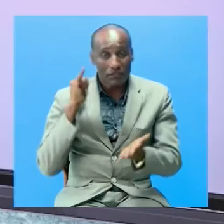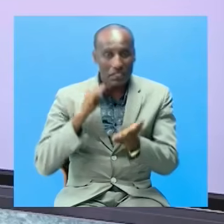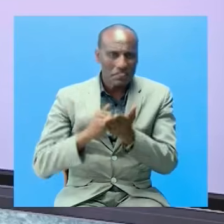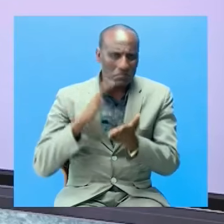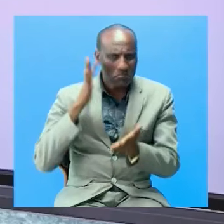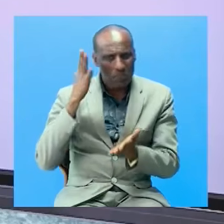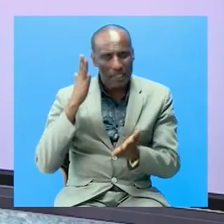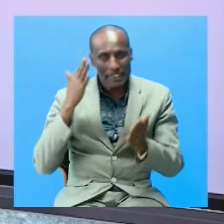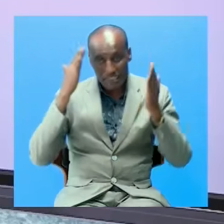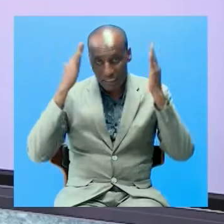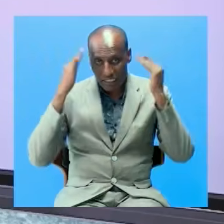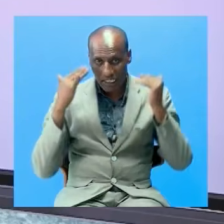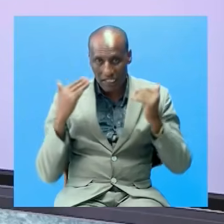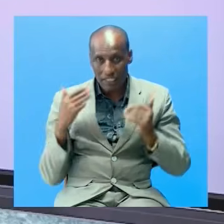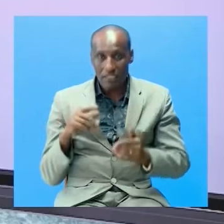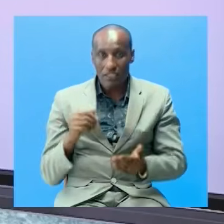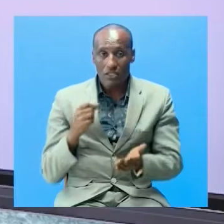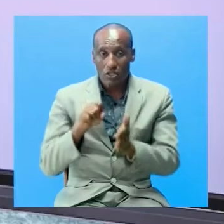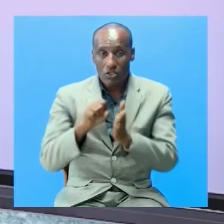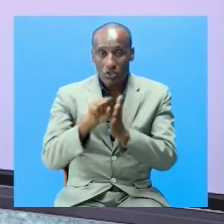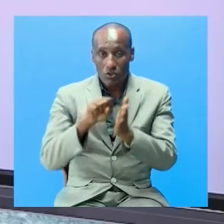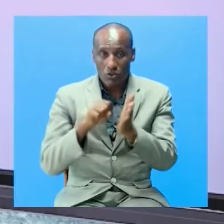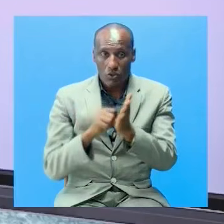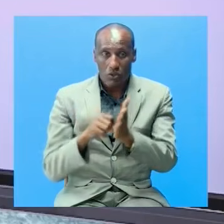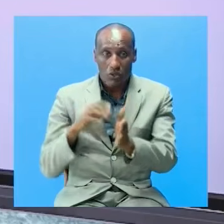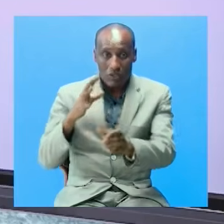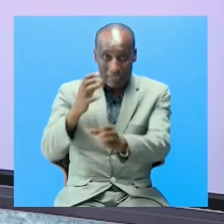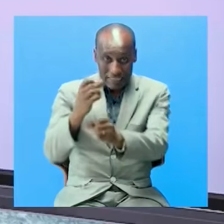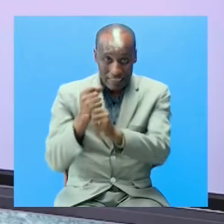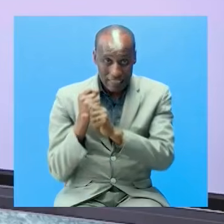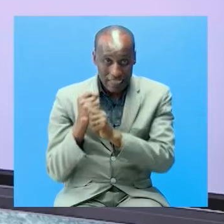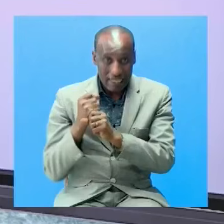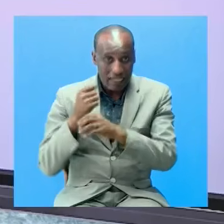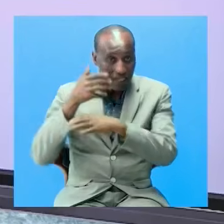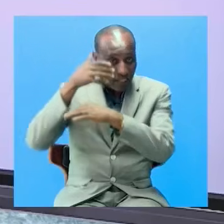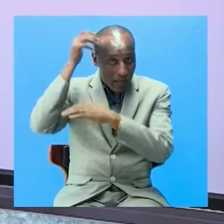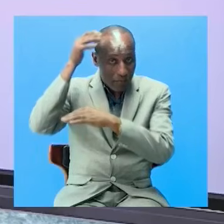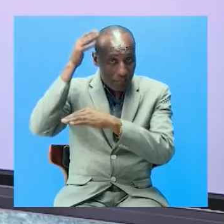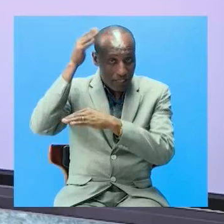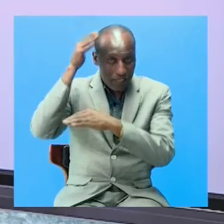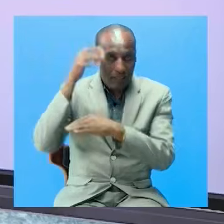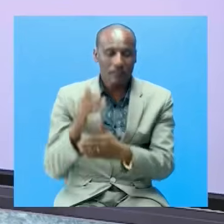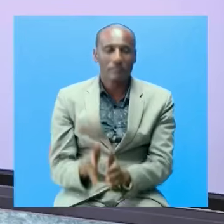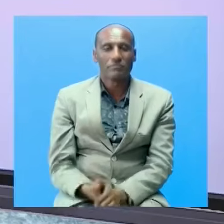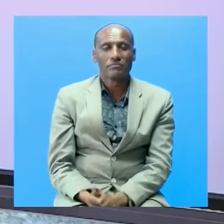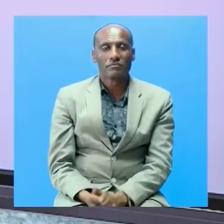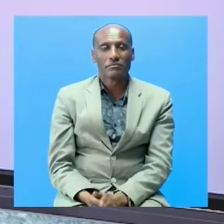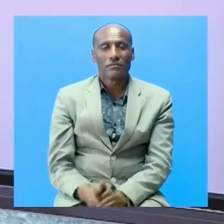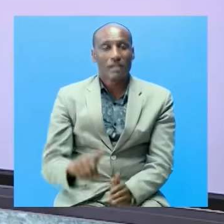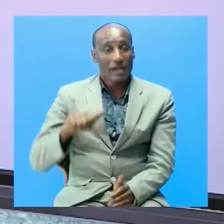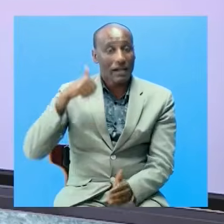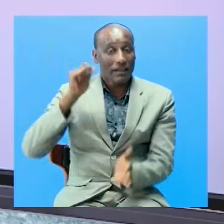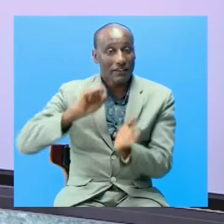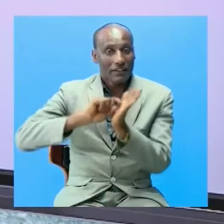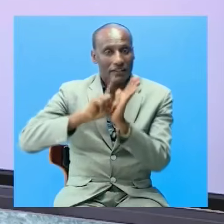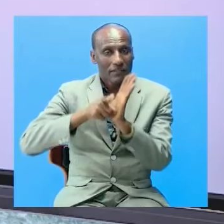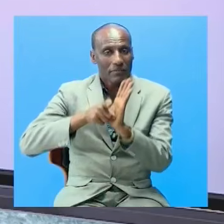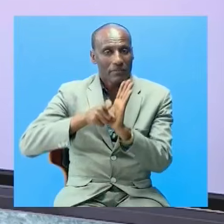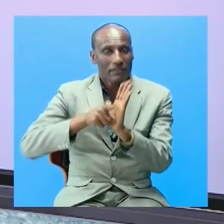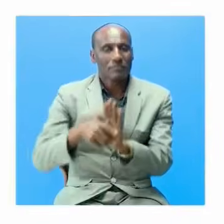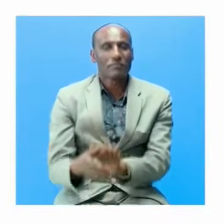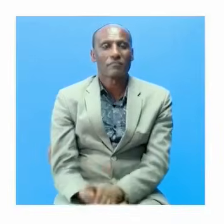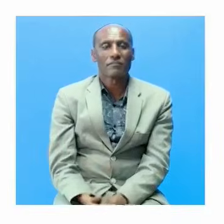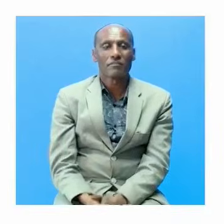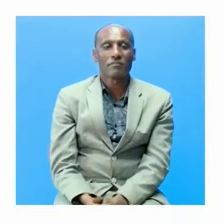is a possibility in the future, right? It might rain, so take an umbrella. Let's see another